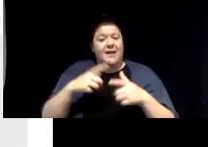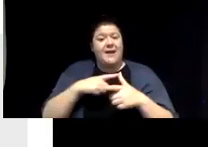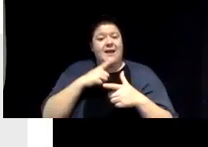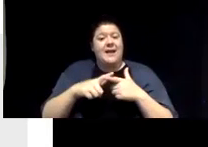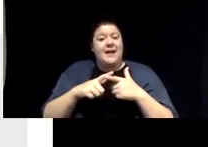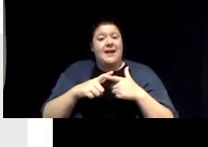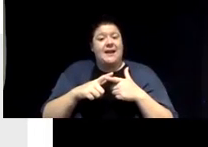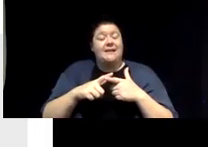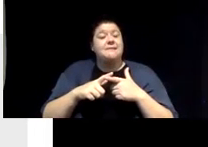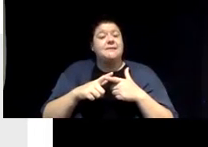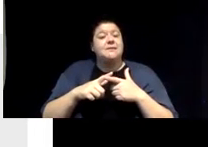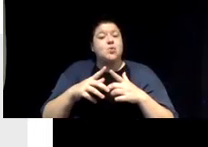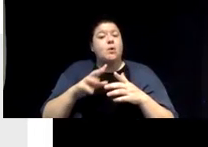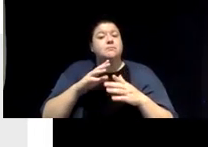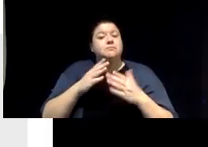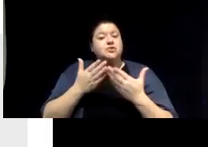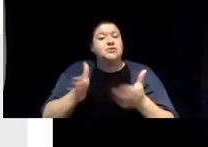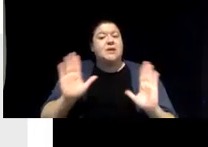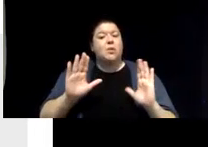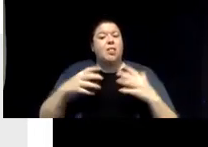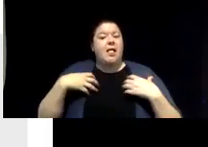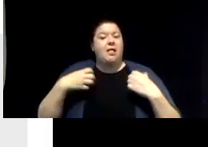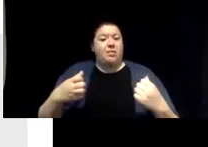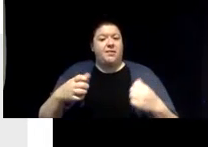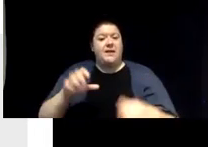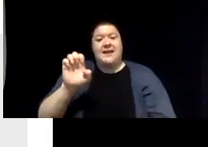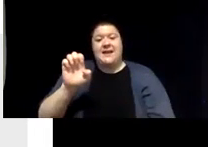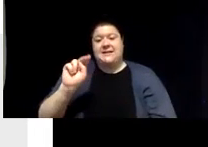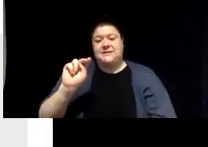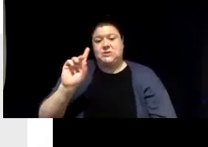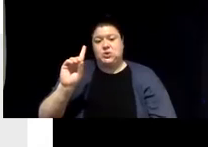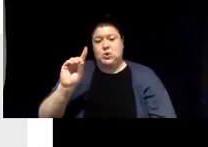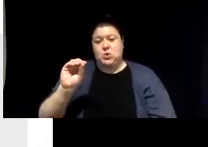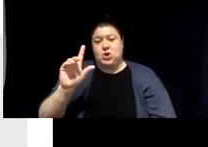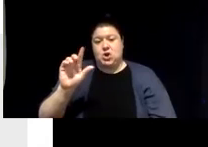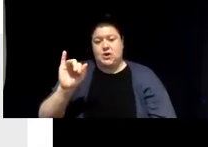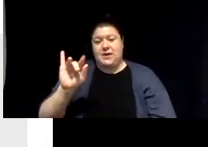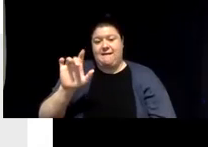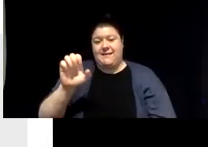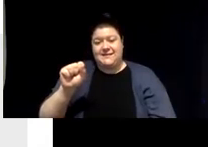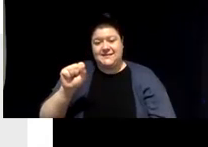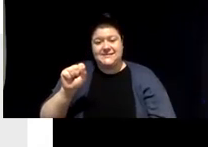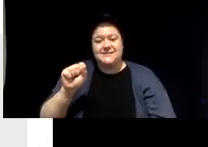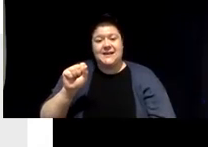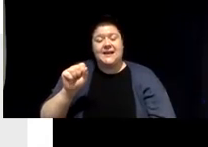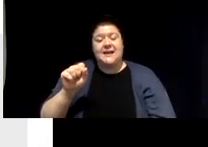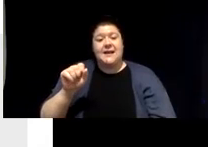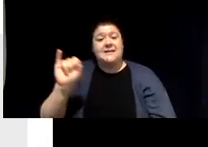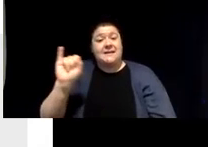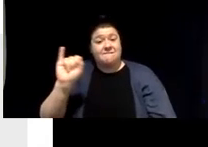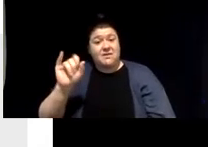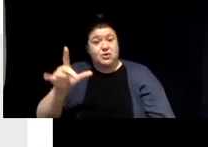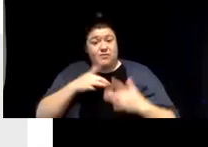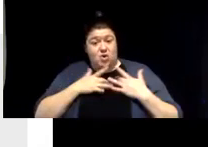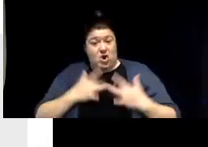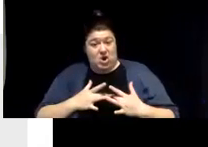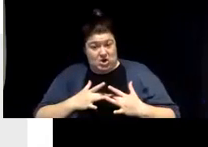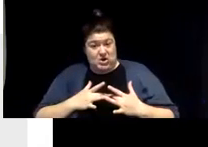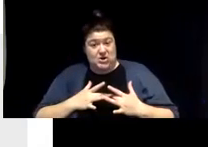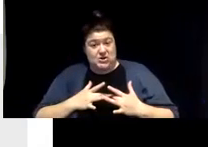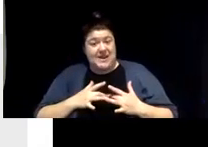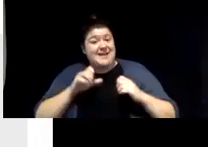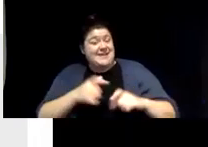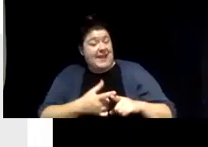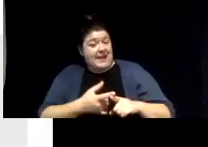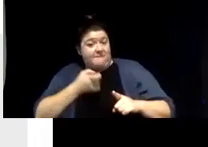infection of the inner lining of your heart. It occurs when a bacteria builds up in your body, regardless of what part of your